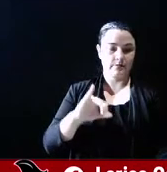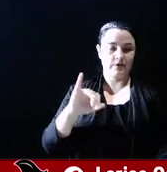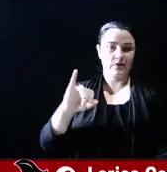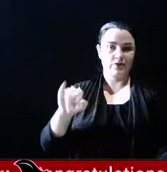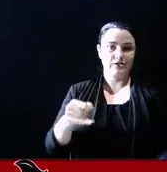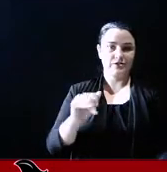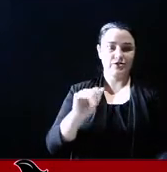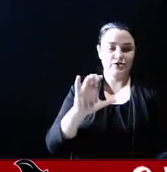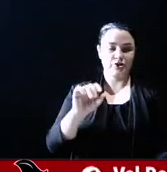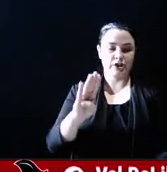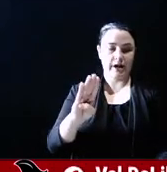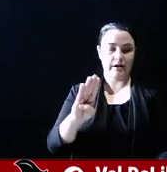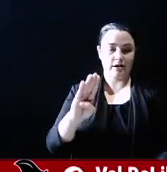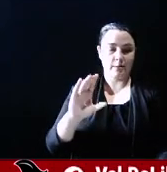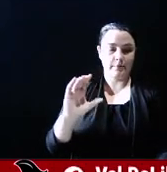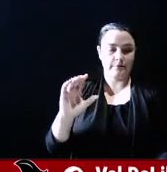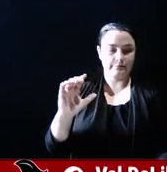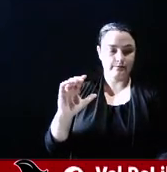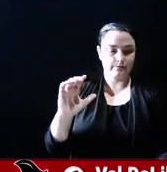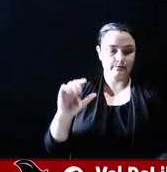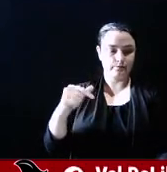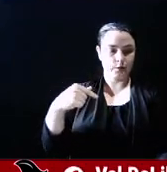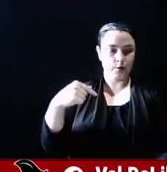Jacob Carlton Quick.